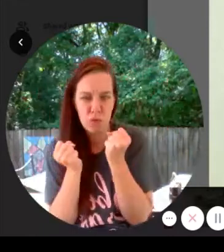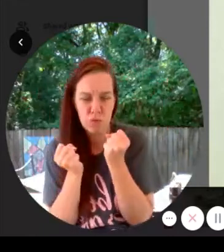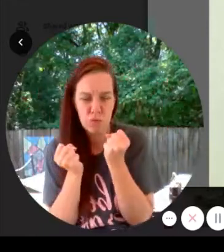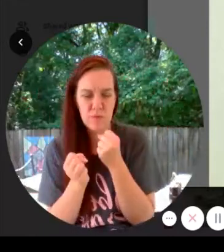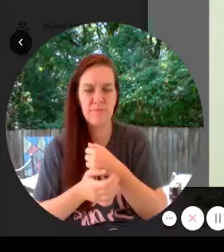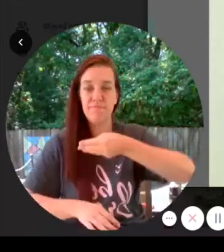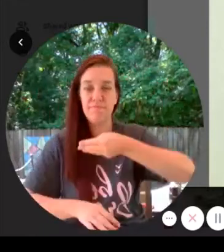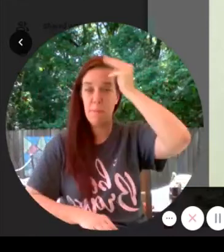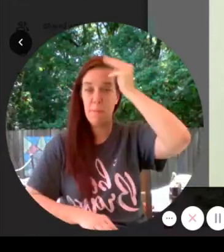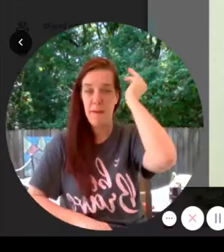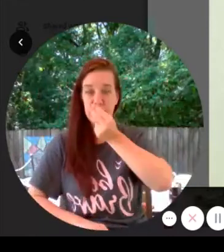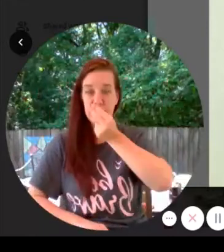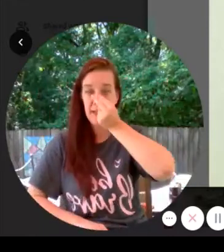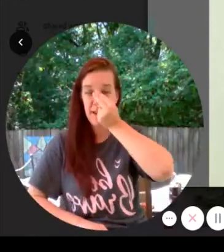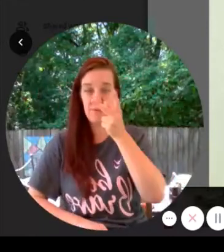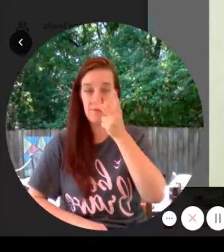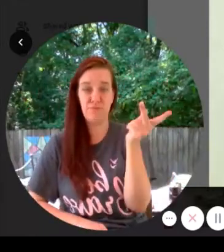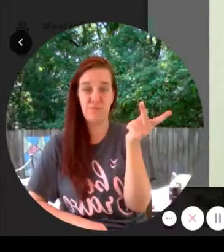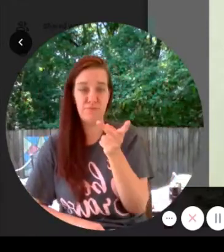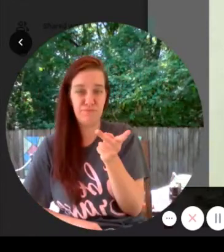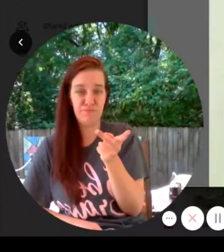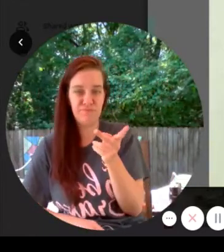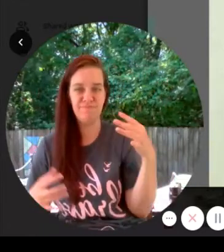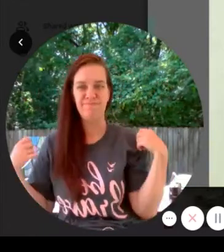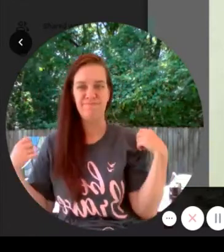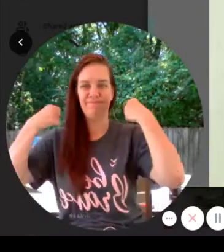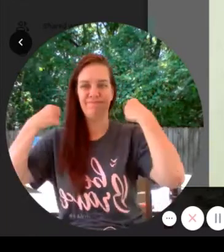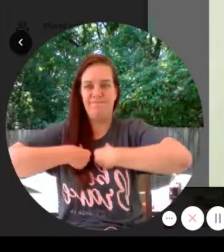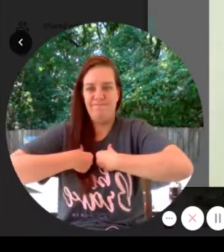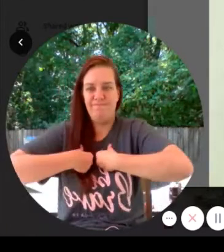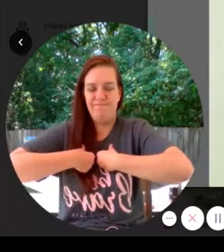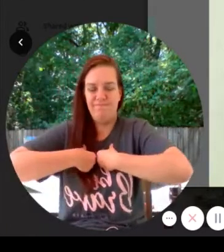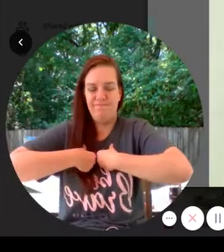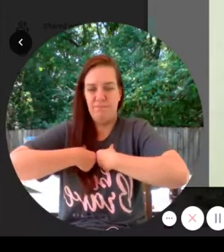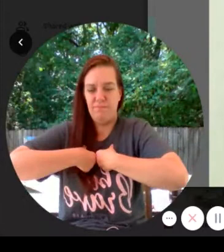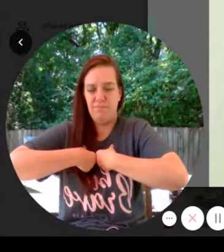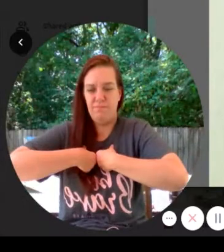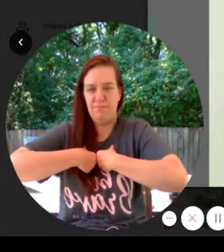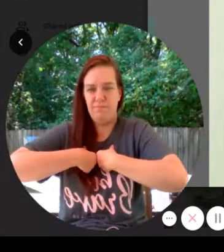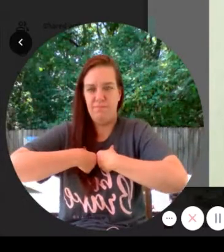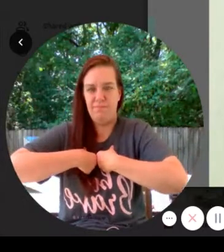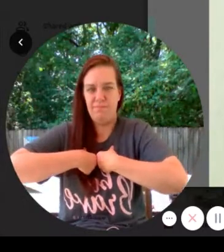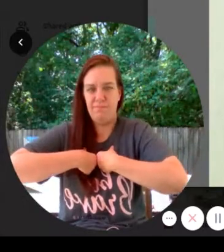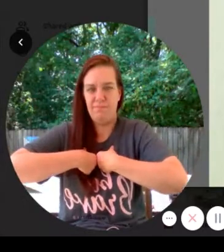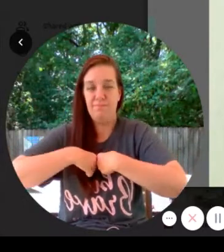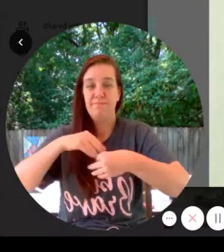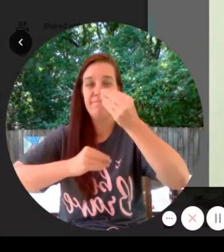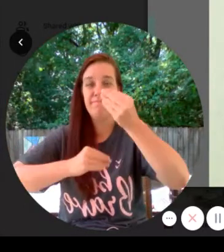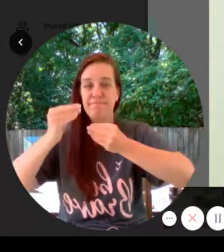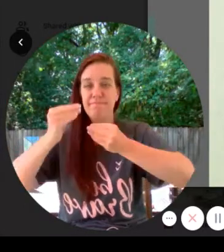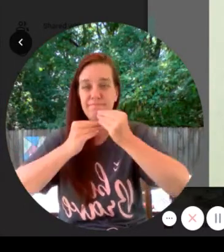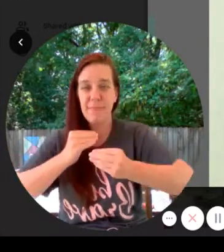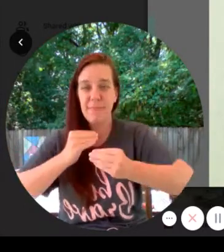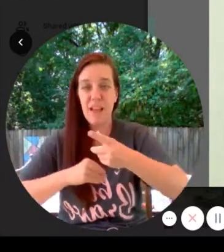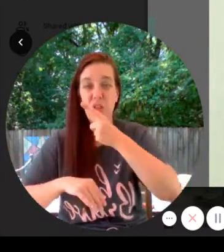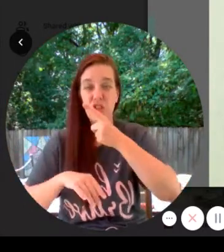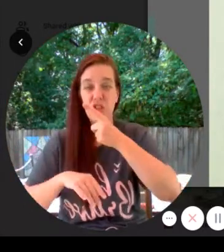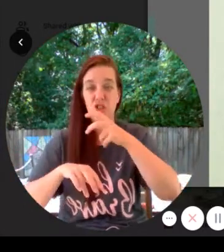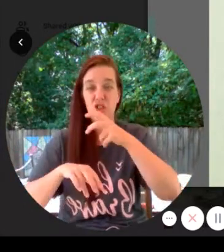Miles and Niles bundled up in coats, ate lunch on a